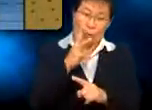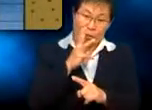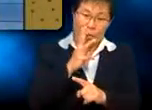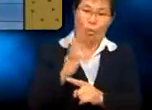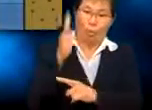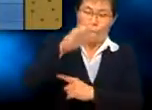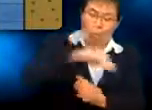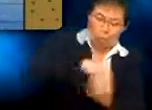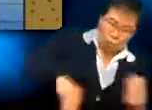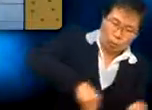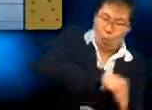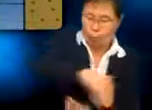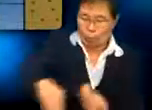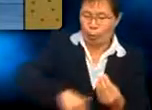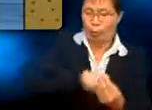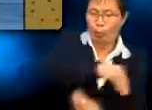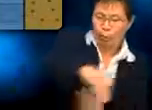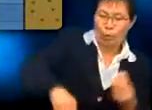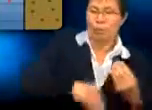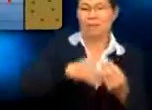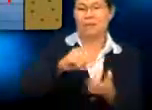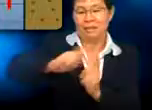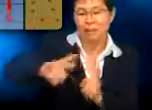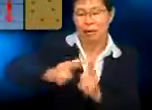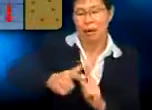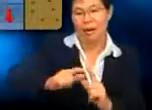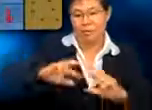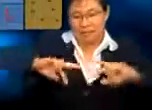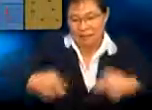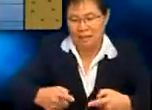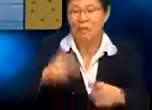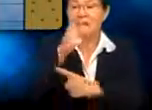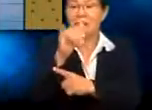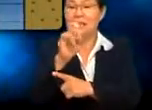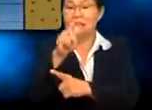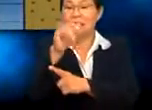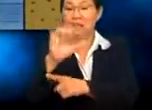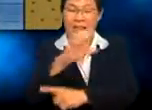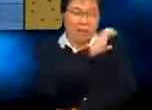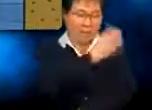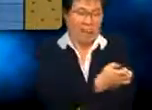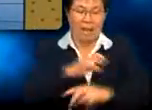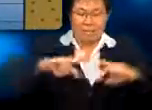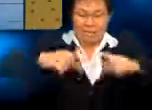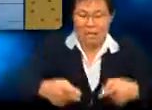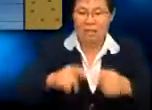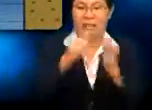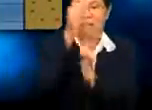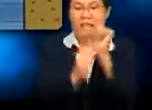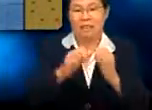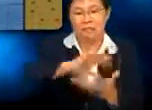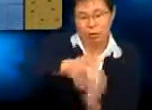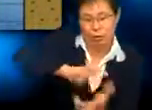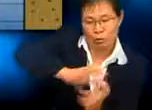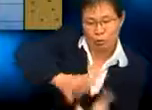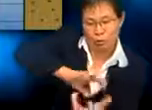water will rotate the turbines and generate kinetic energy, which will cause the generator to rotate